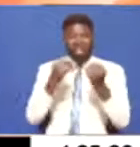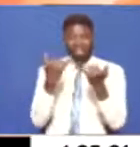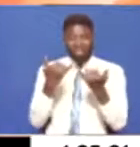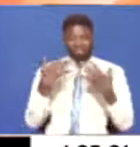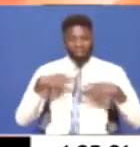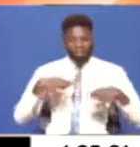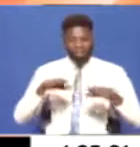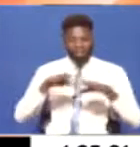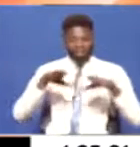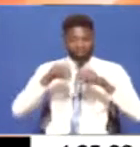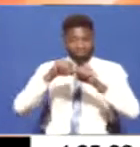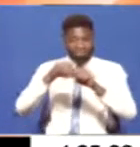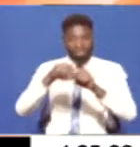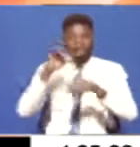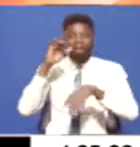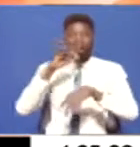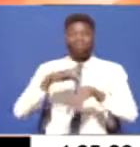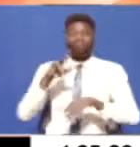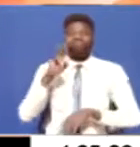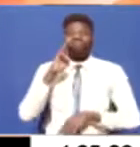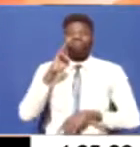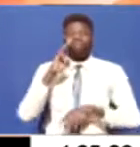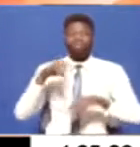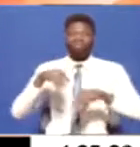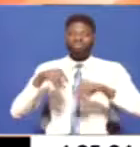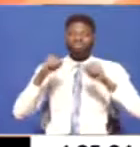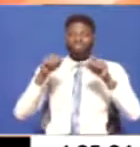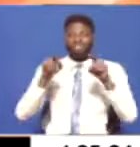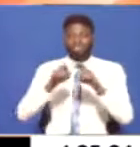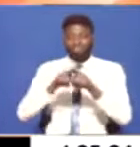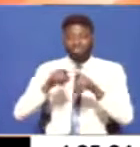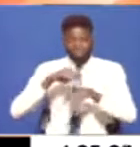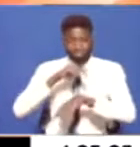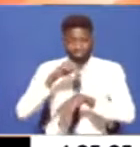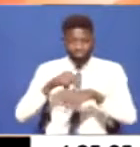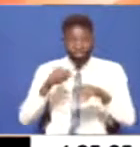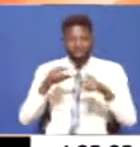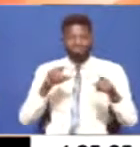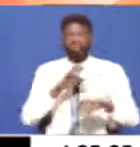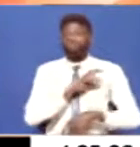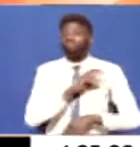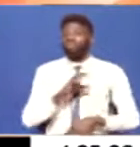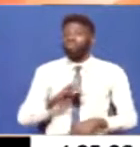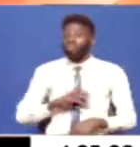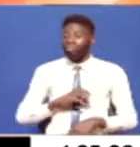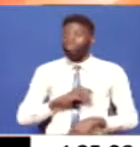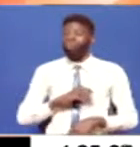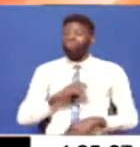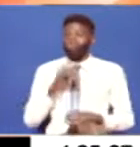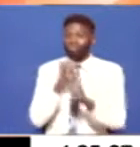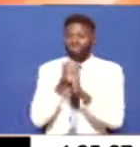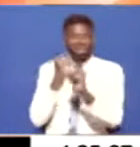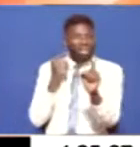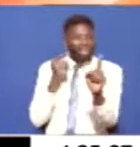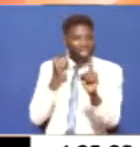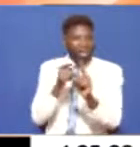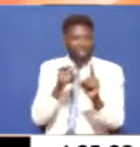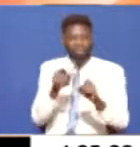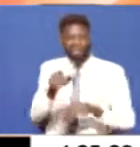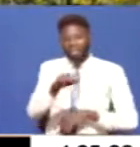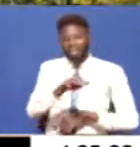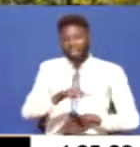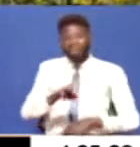lake. This comes as the National Land Commission embarked on exercises to recover riparian land lost to business